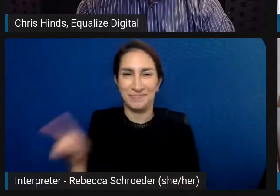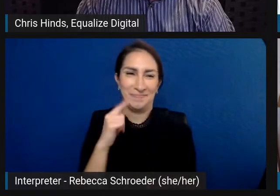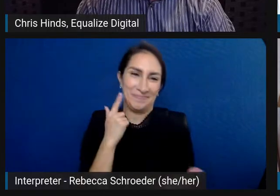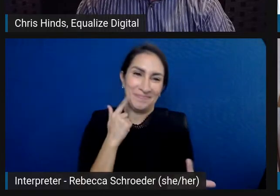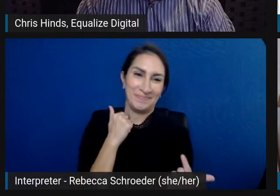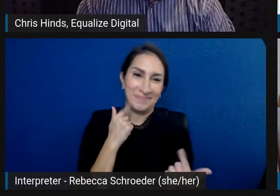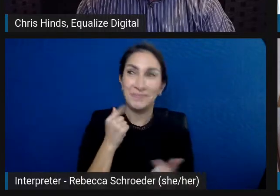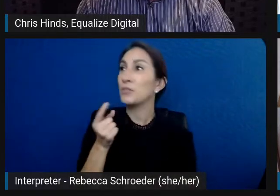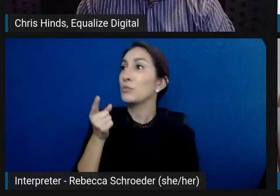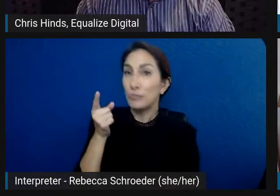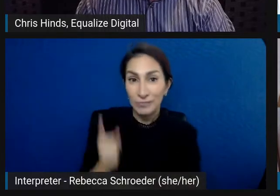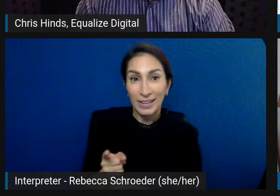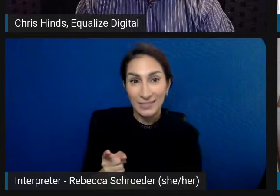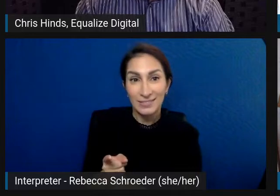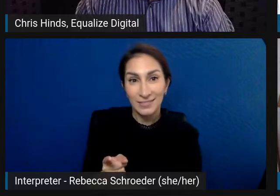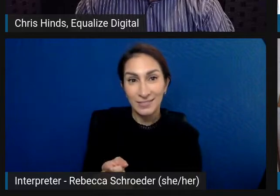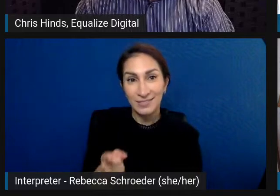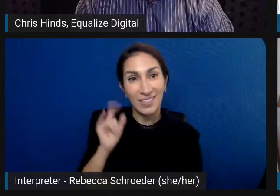Right.